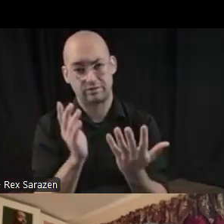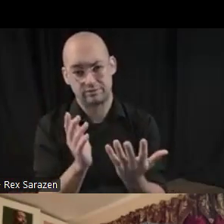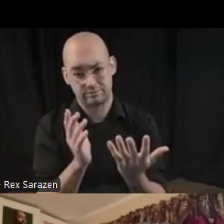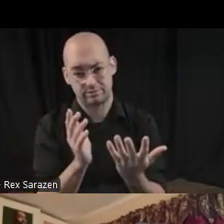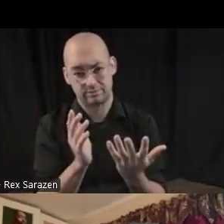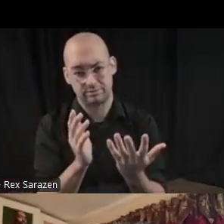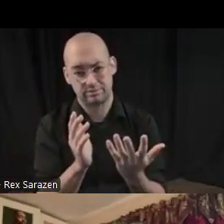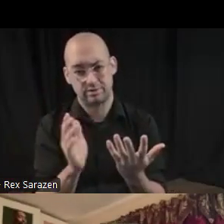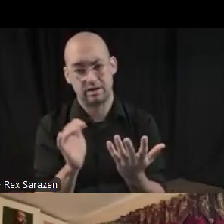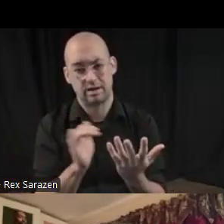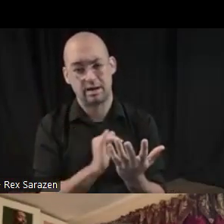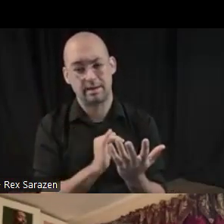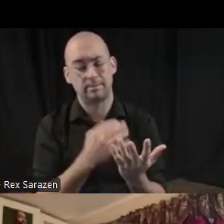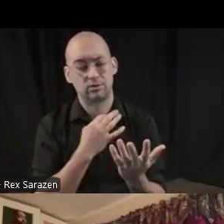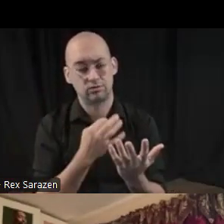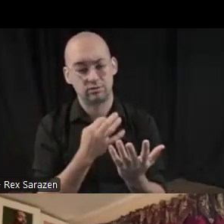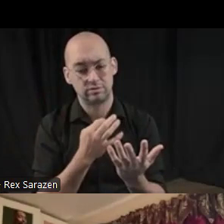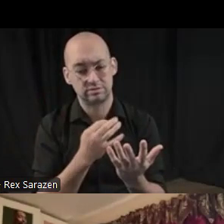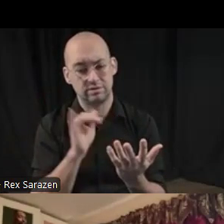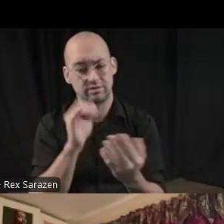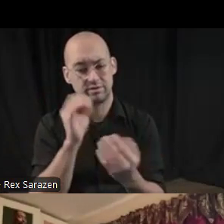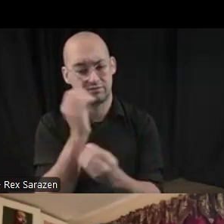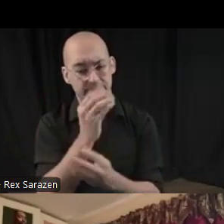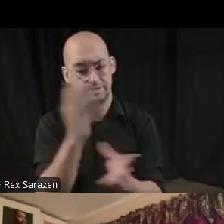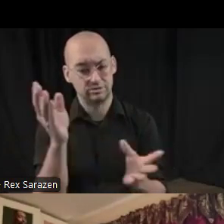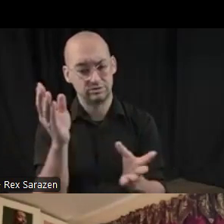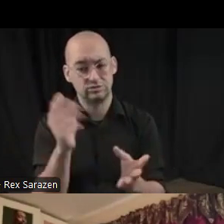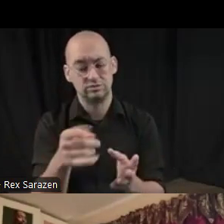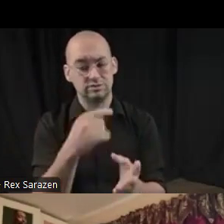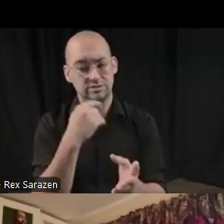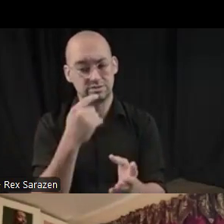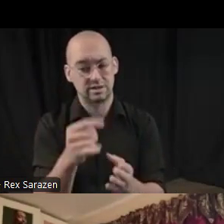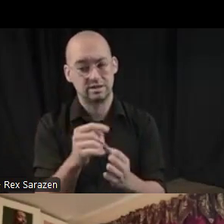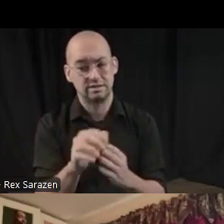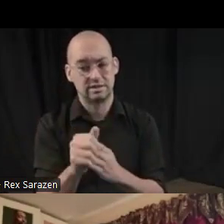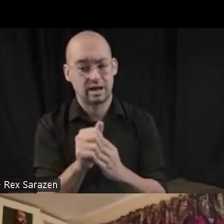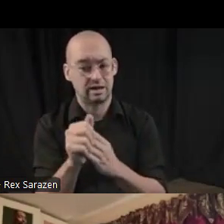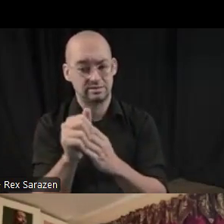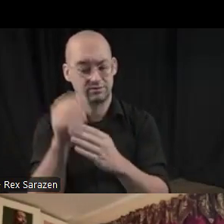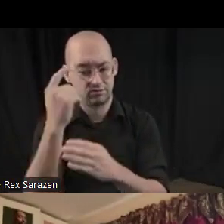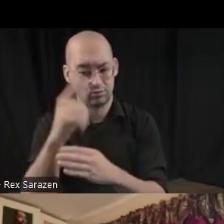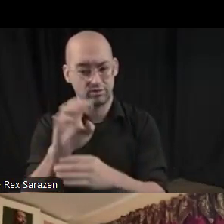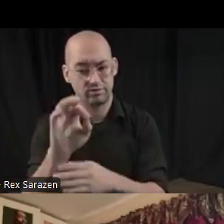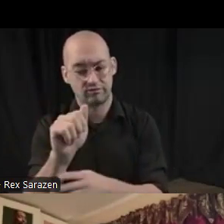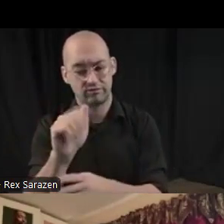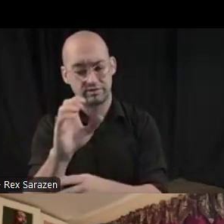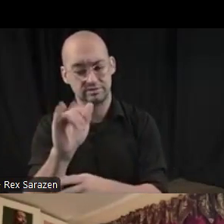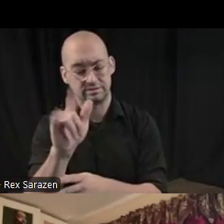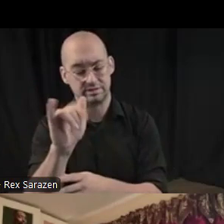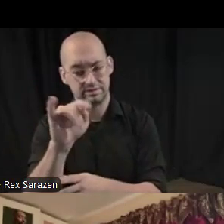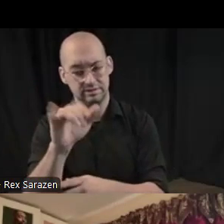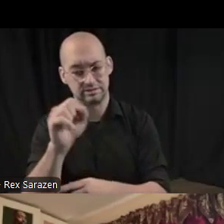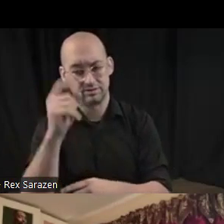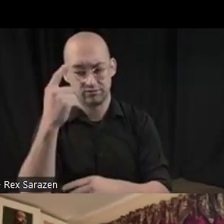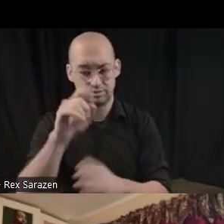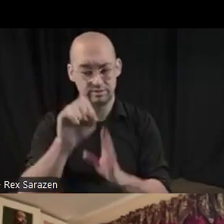I am curious if that information that you just mentioned about the guidance for facilities is from state to state, or is